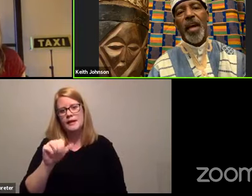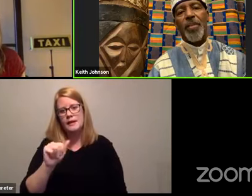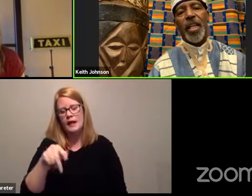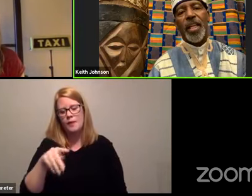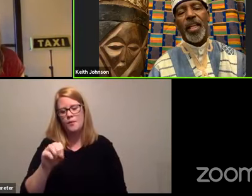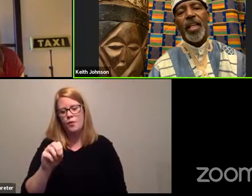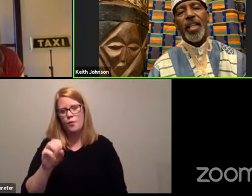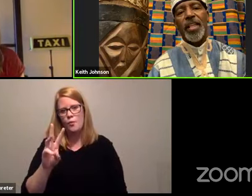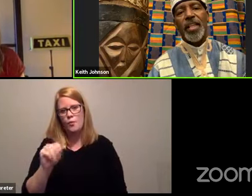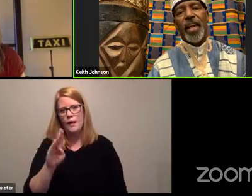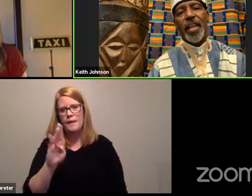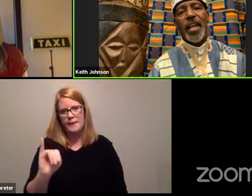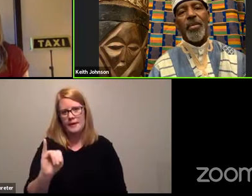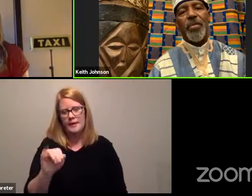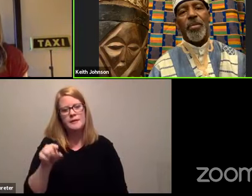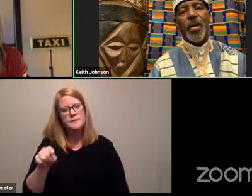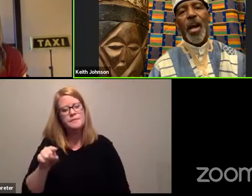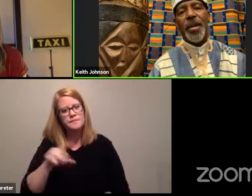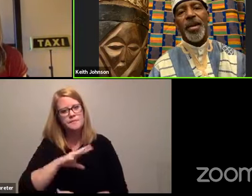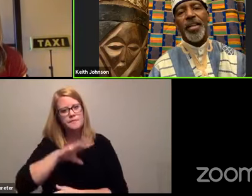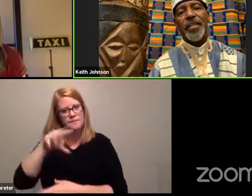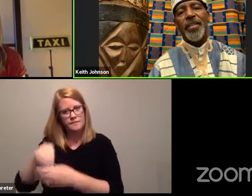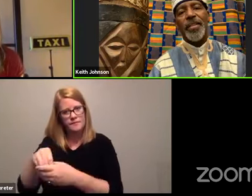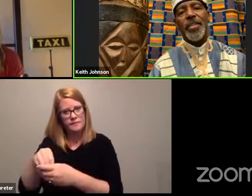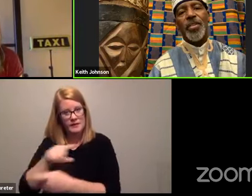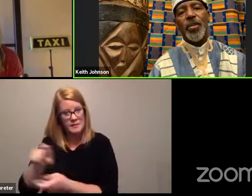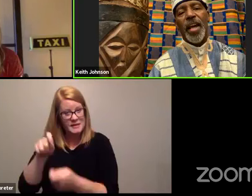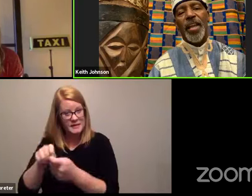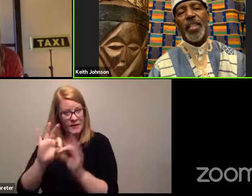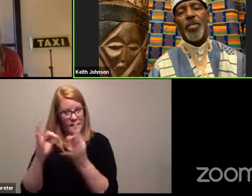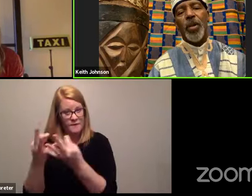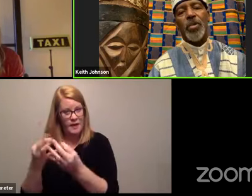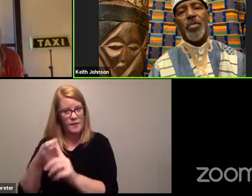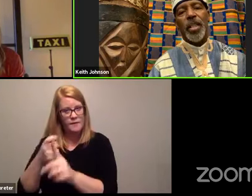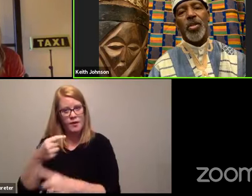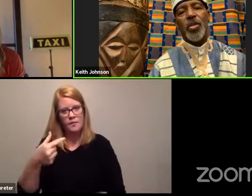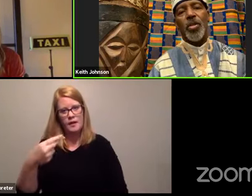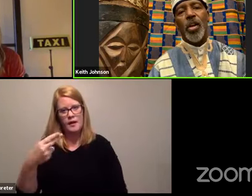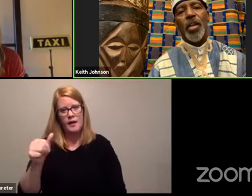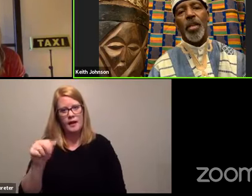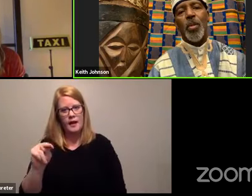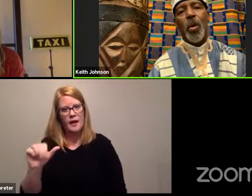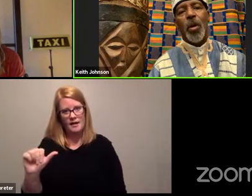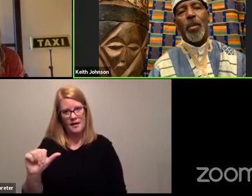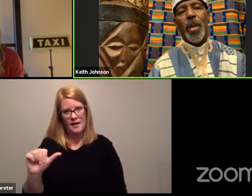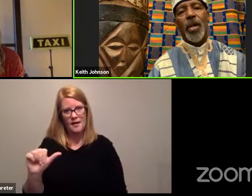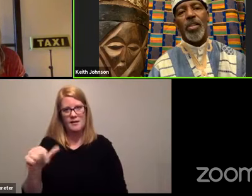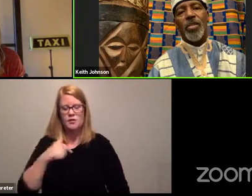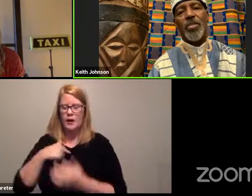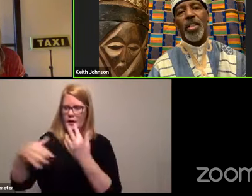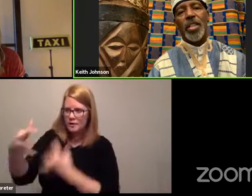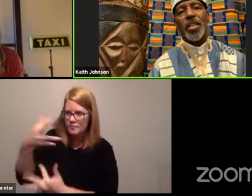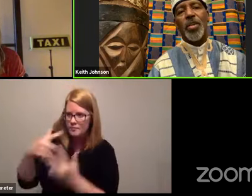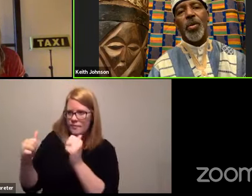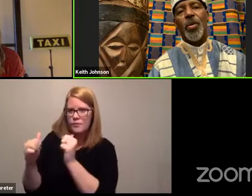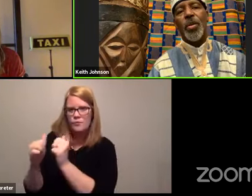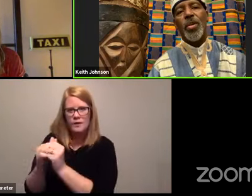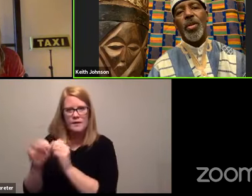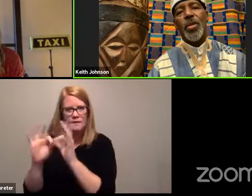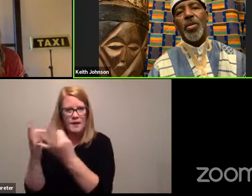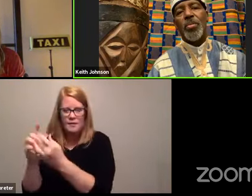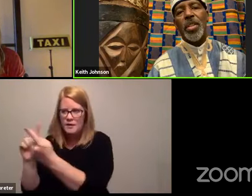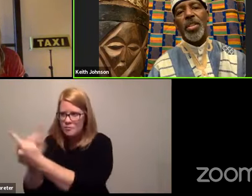Adi family that came from Ghana. So that exposed me to learning more about the